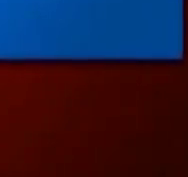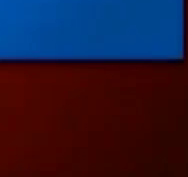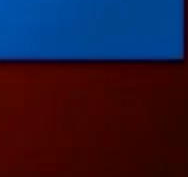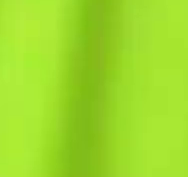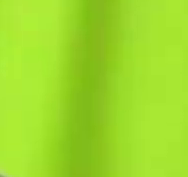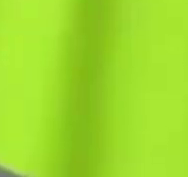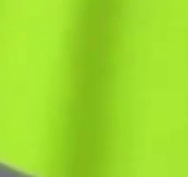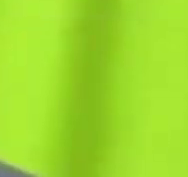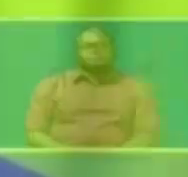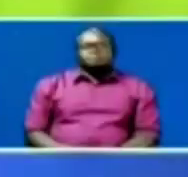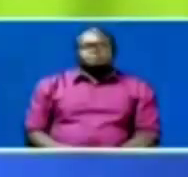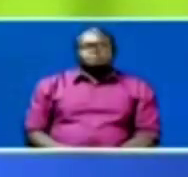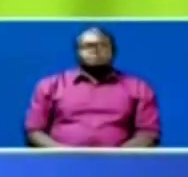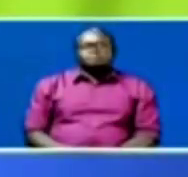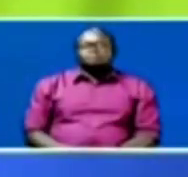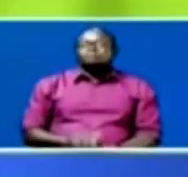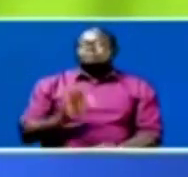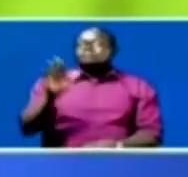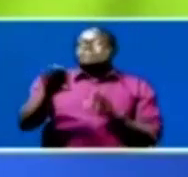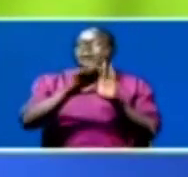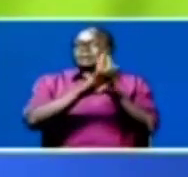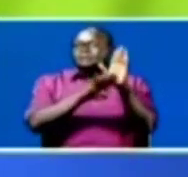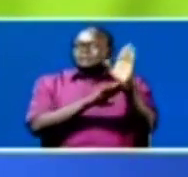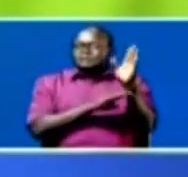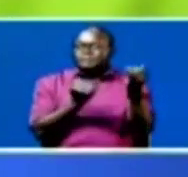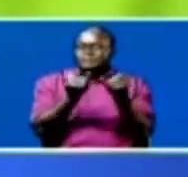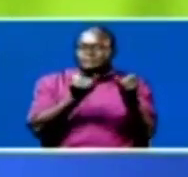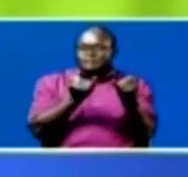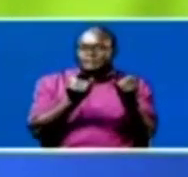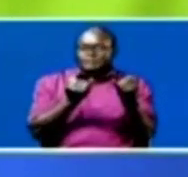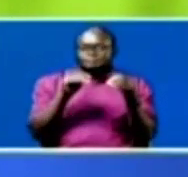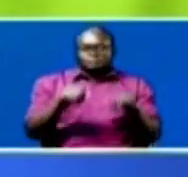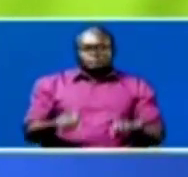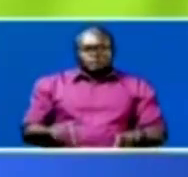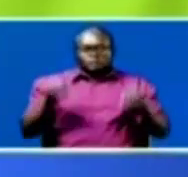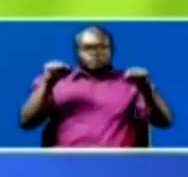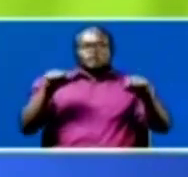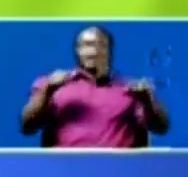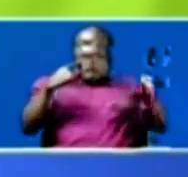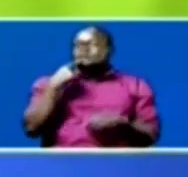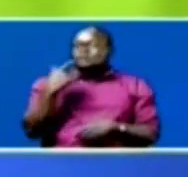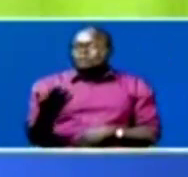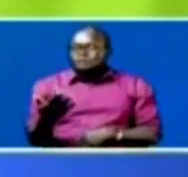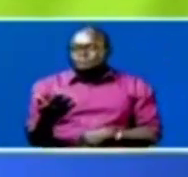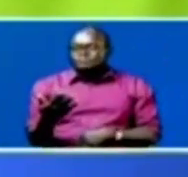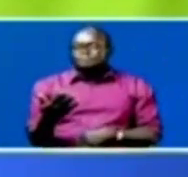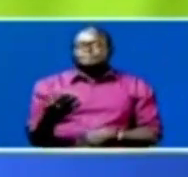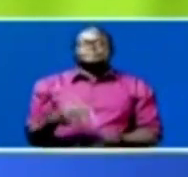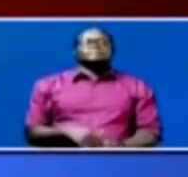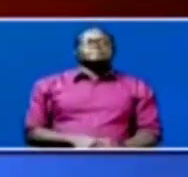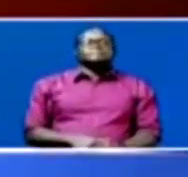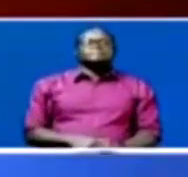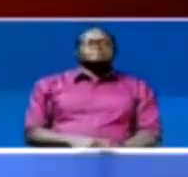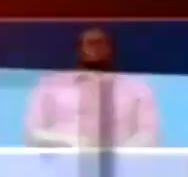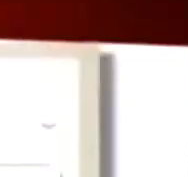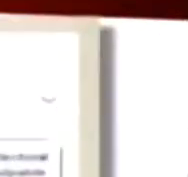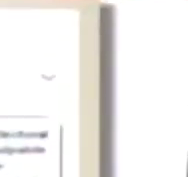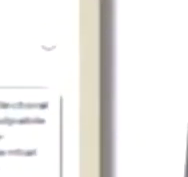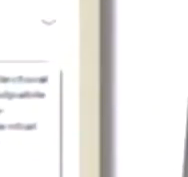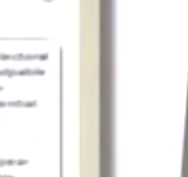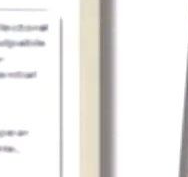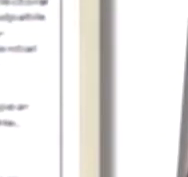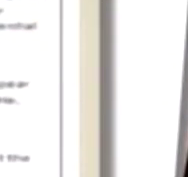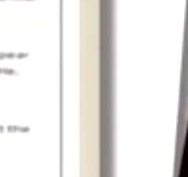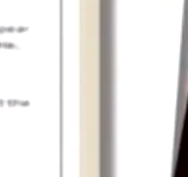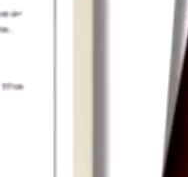formality. In his statement on Saturday, IBC Chairman Chebukati states, and I quote, Chiloba was